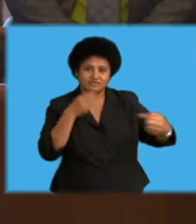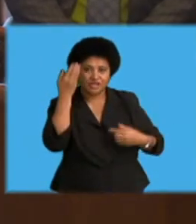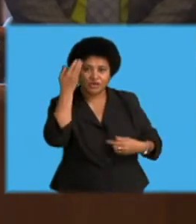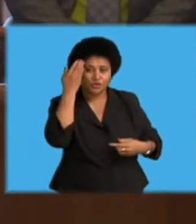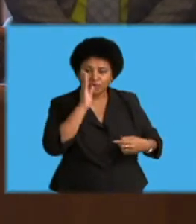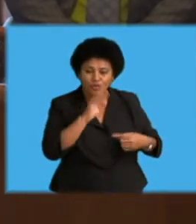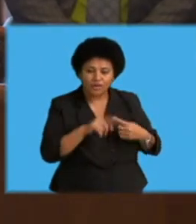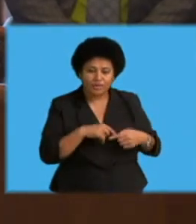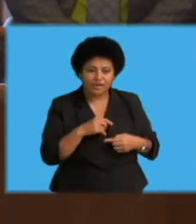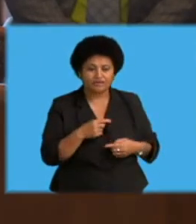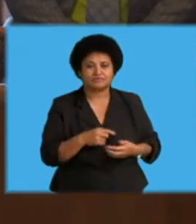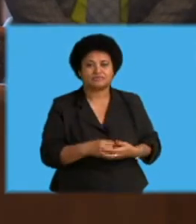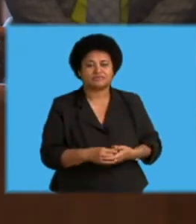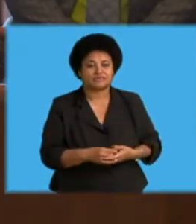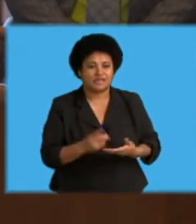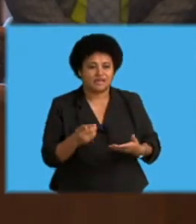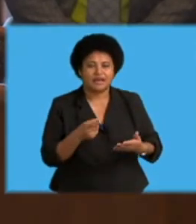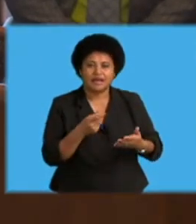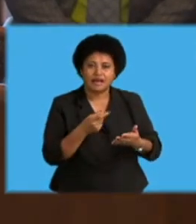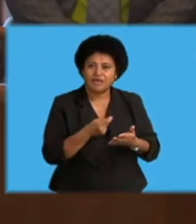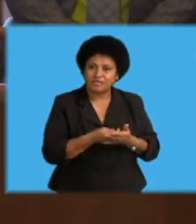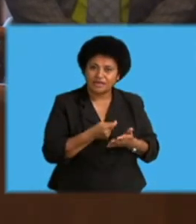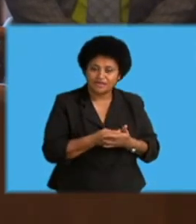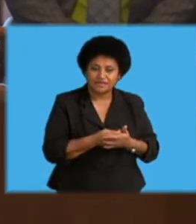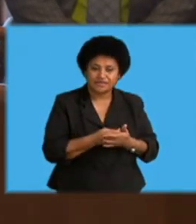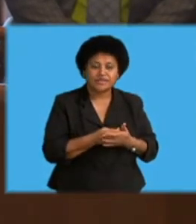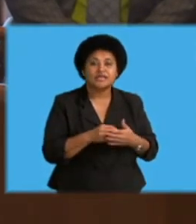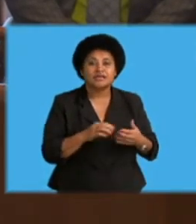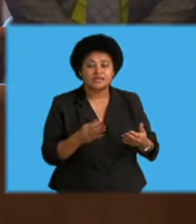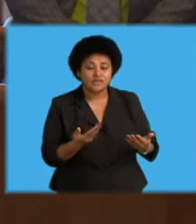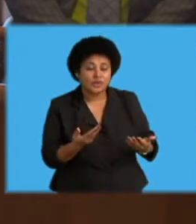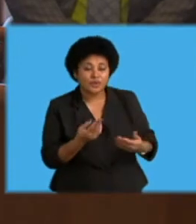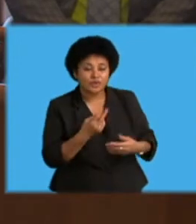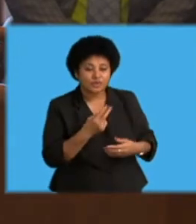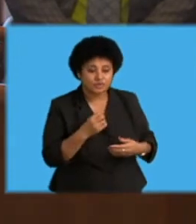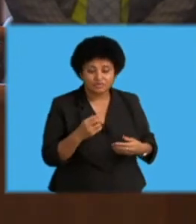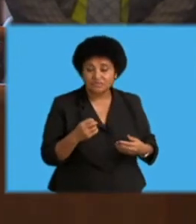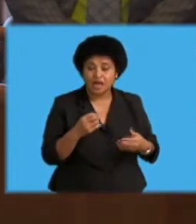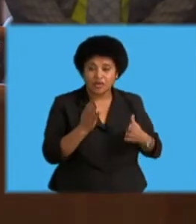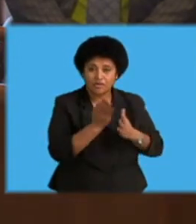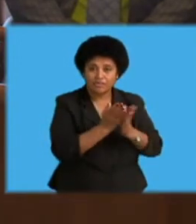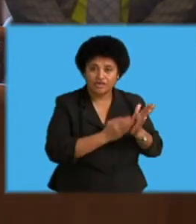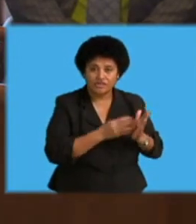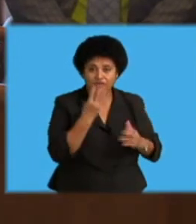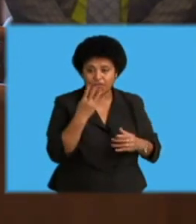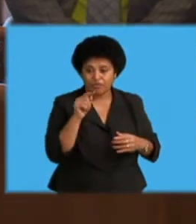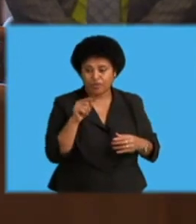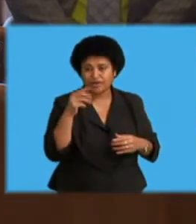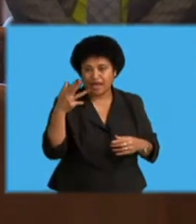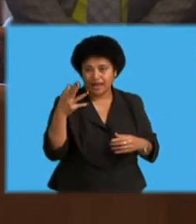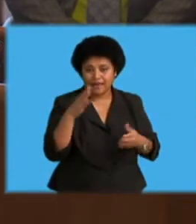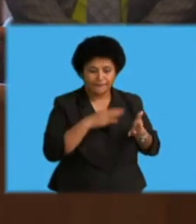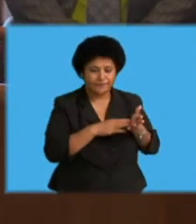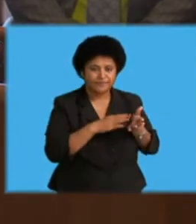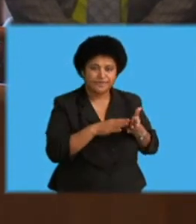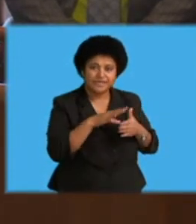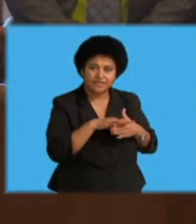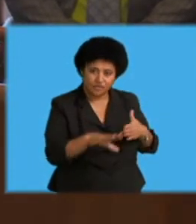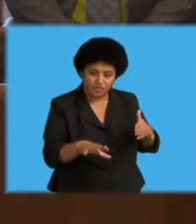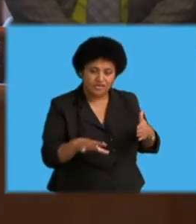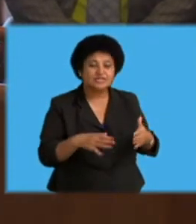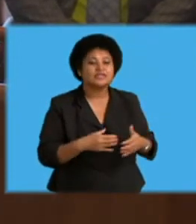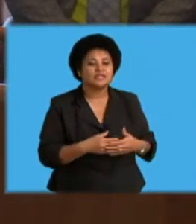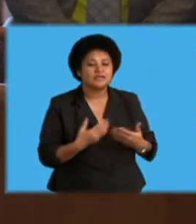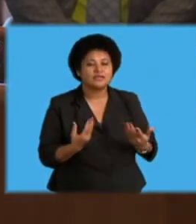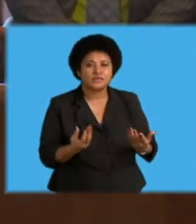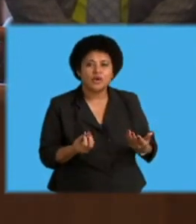Speaker, our debt forecast is presented in the 2016-17 budget is around $4.9 billion by the end of the financial year. It is very likely